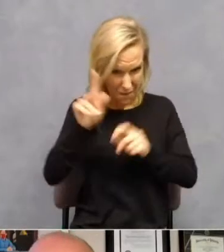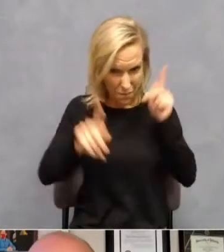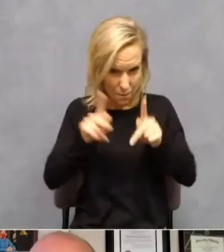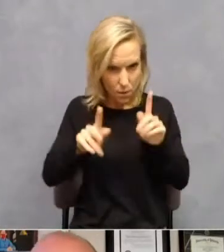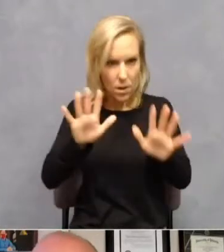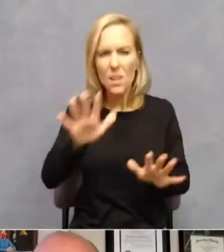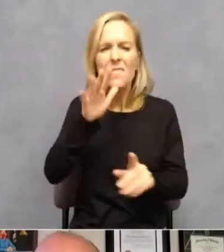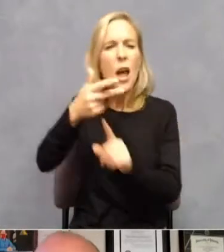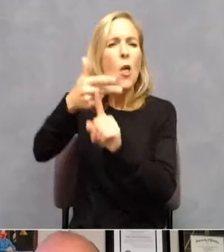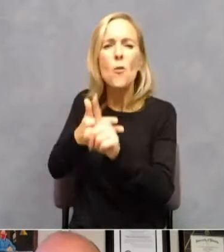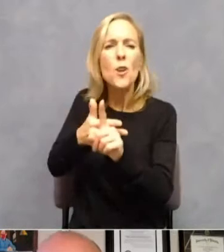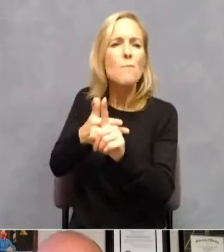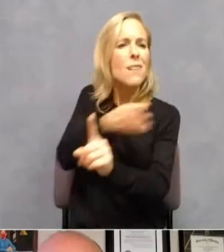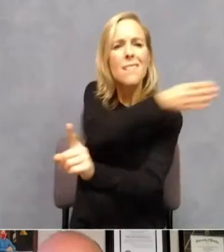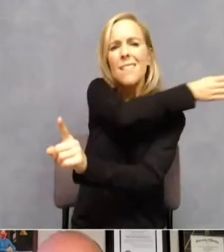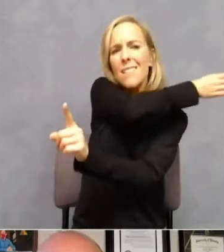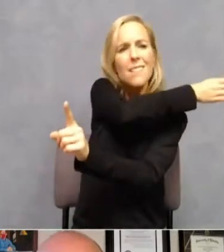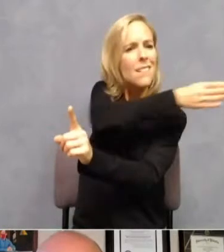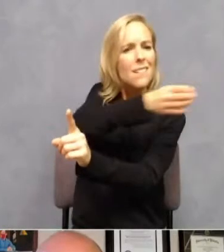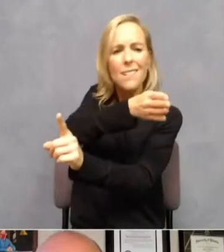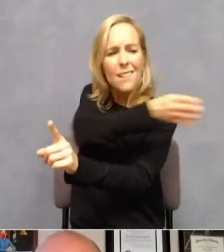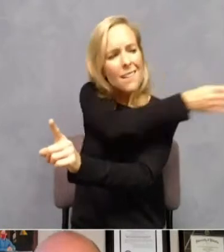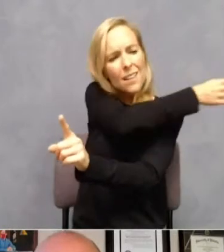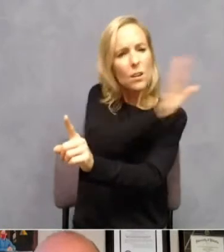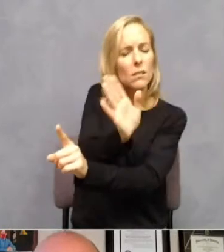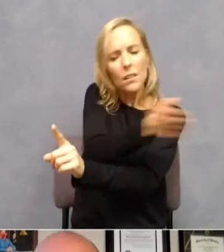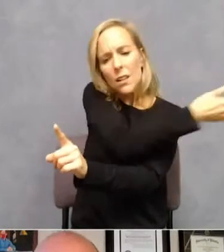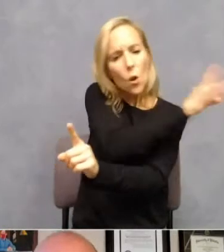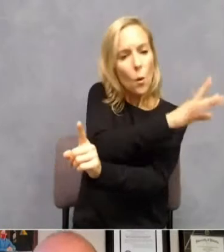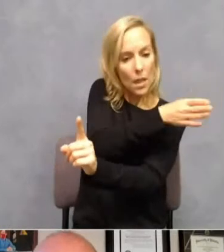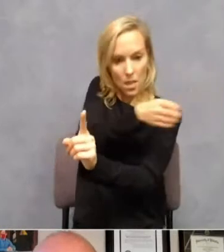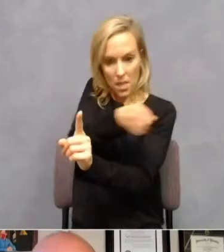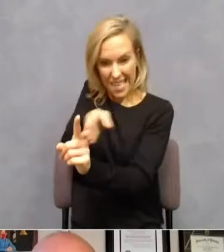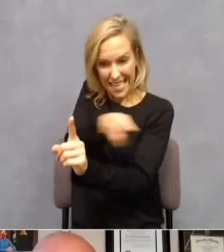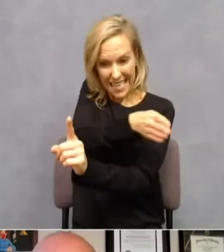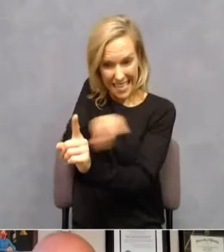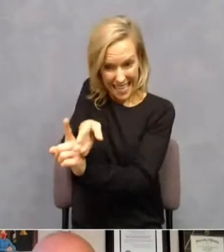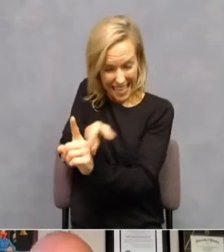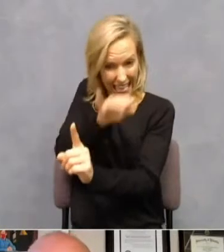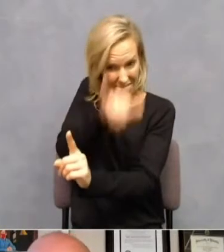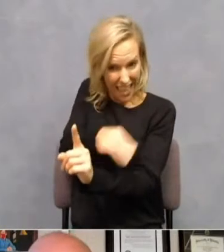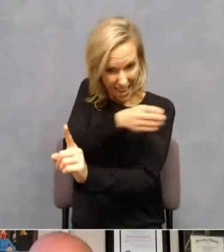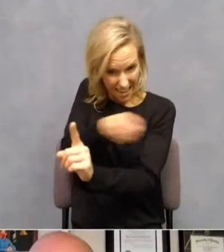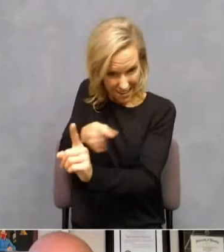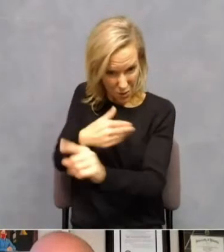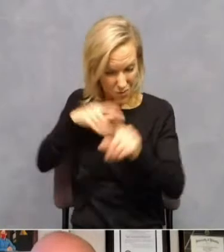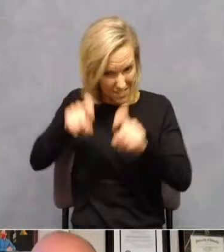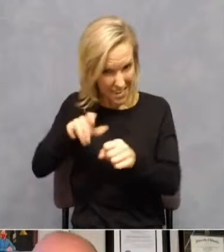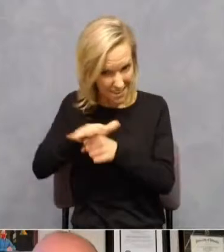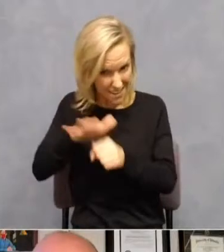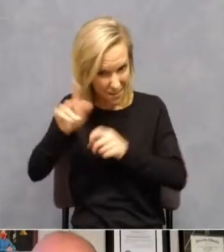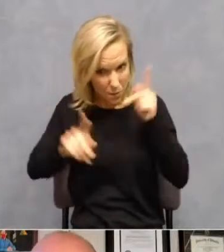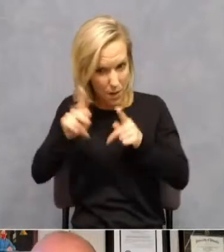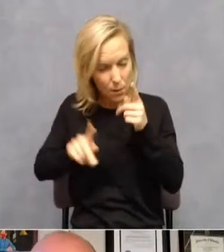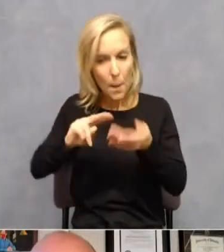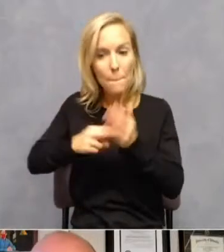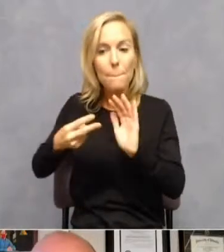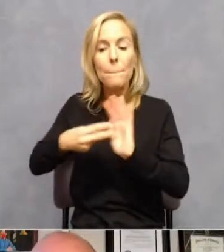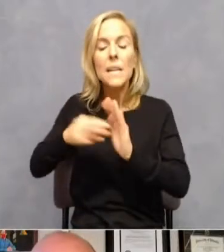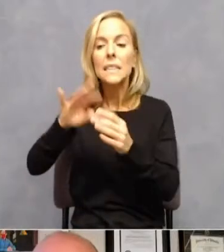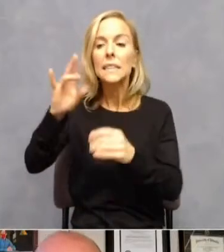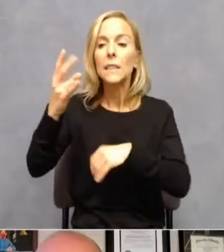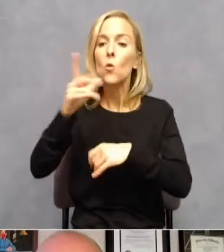ago, but currently. And so by screening out for tests that are collected more than 7 days previous to their report